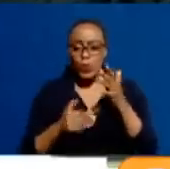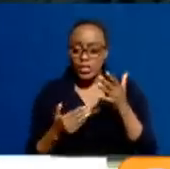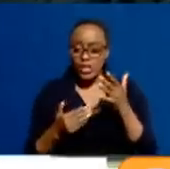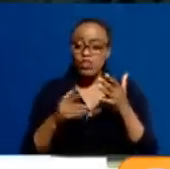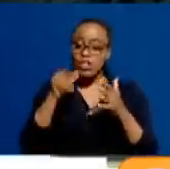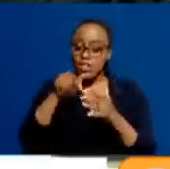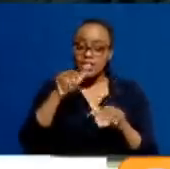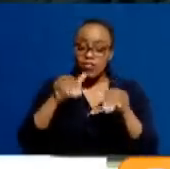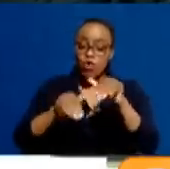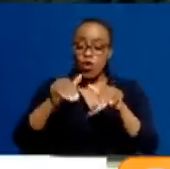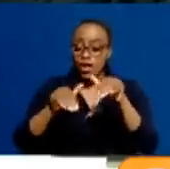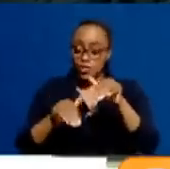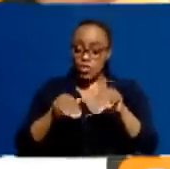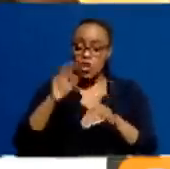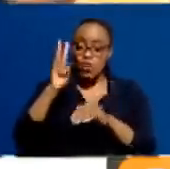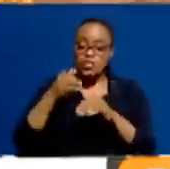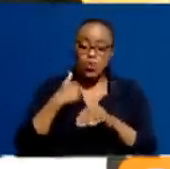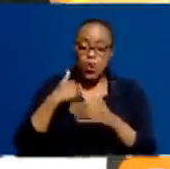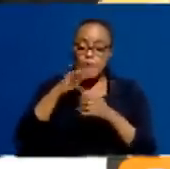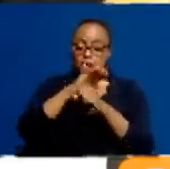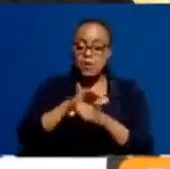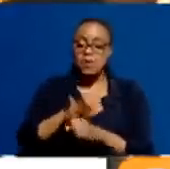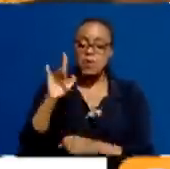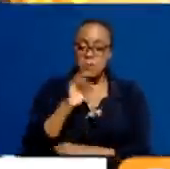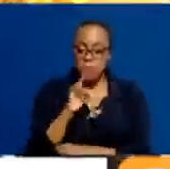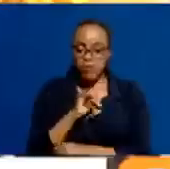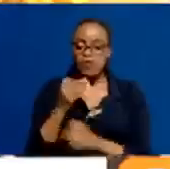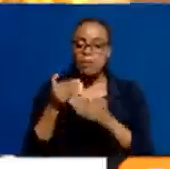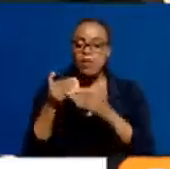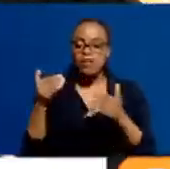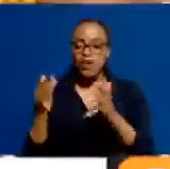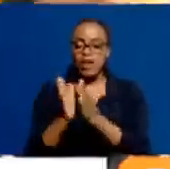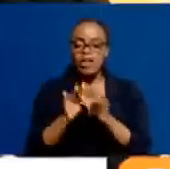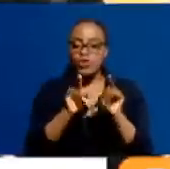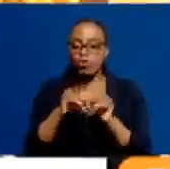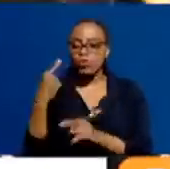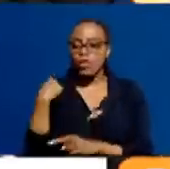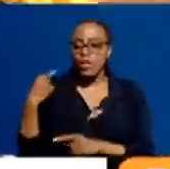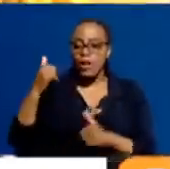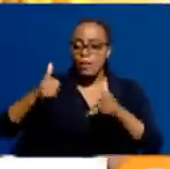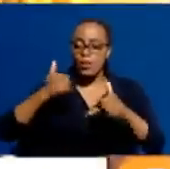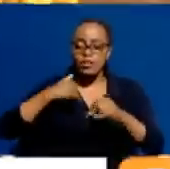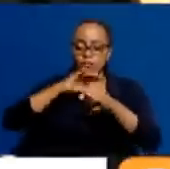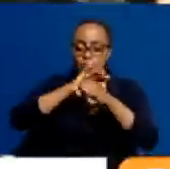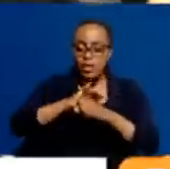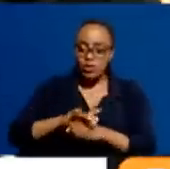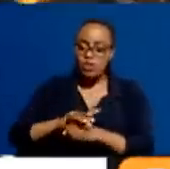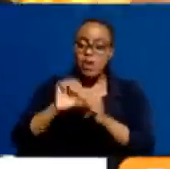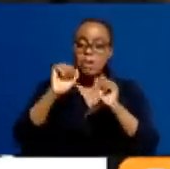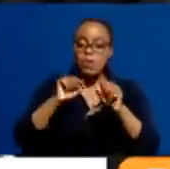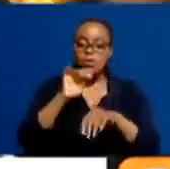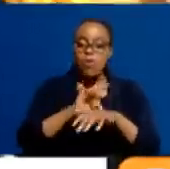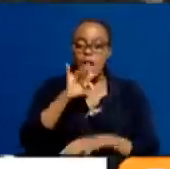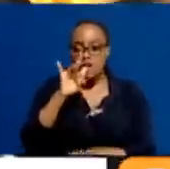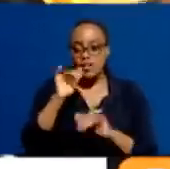universe of the elections was already compromised ab initio, and the number by which it is compromised could